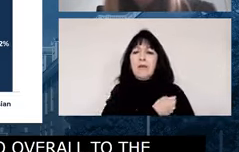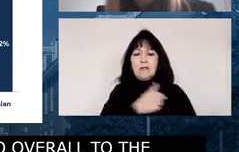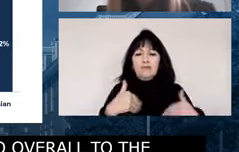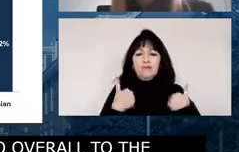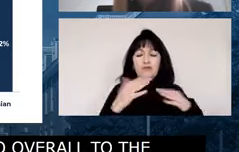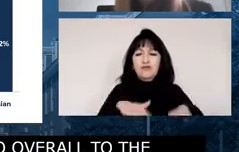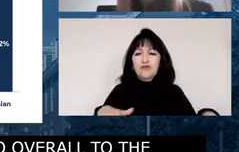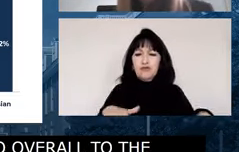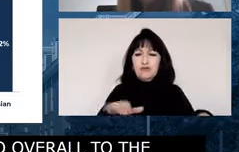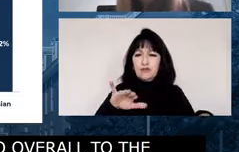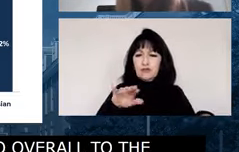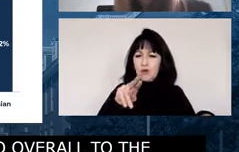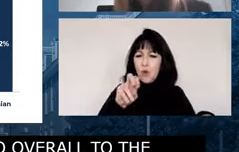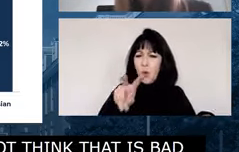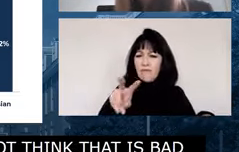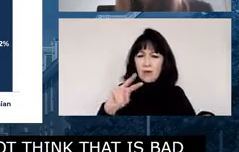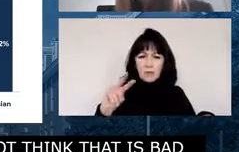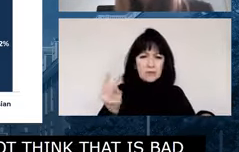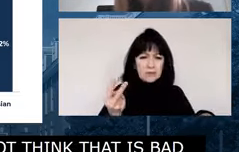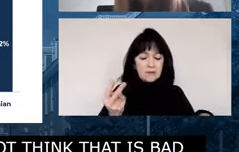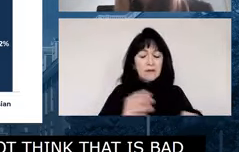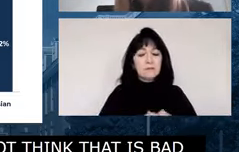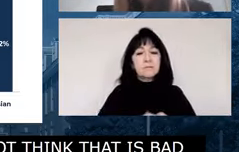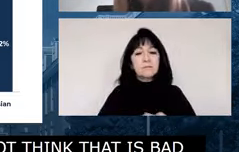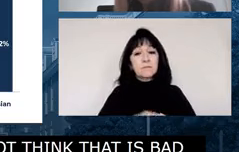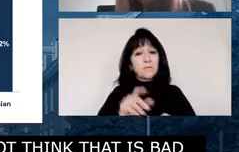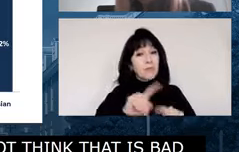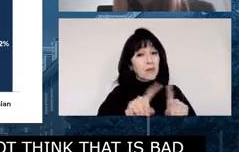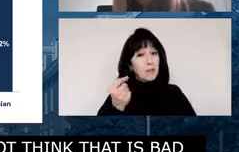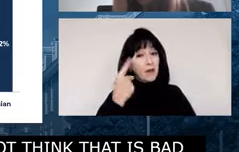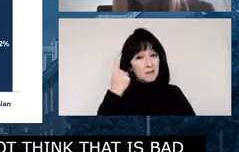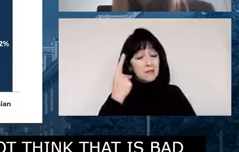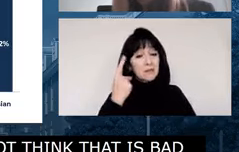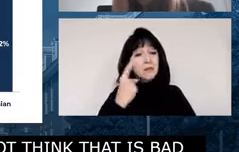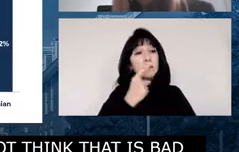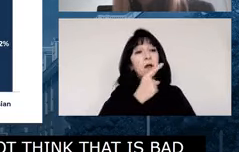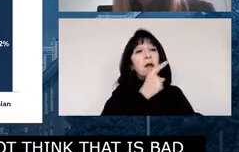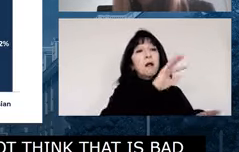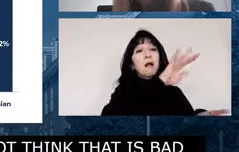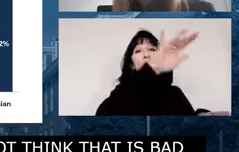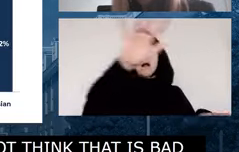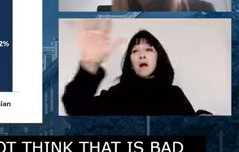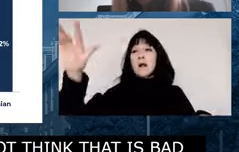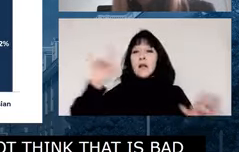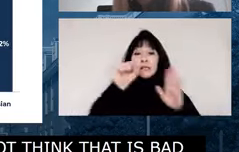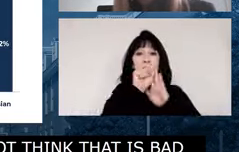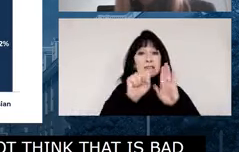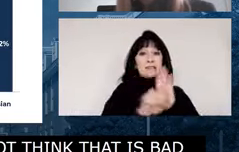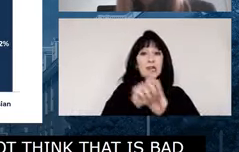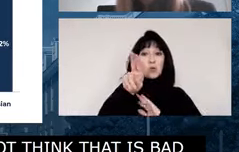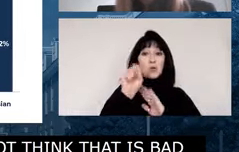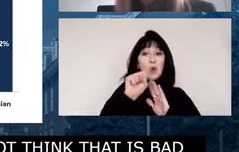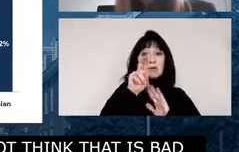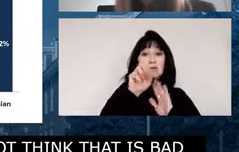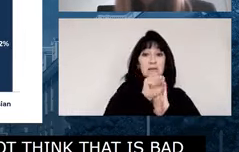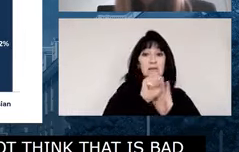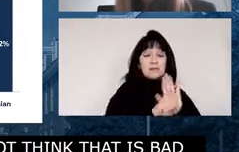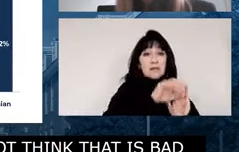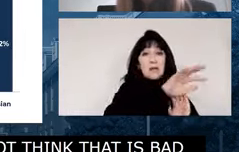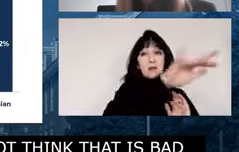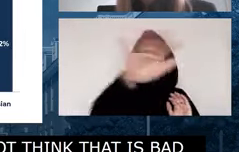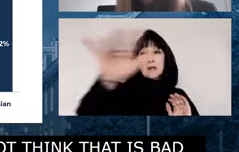rank 21st. Delaware ranks 21st out of all states in its vaccination rates to